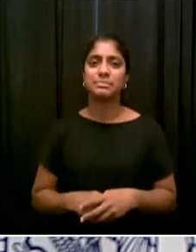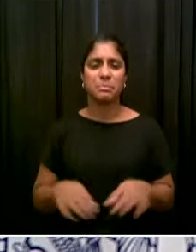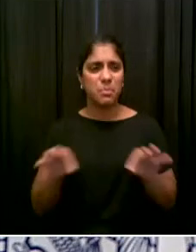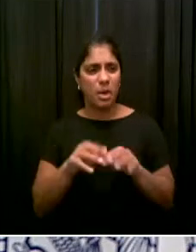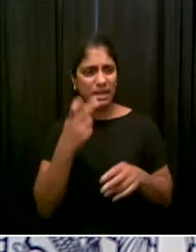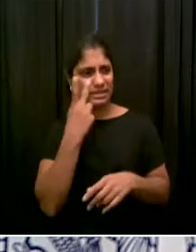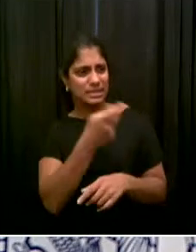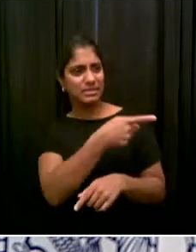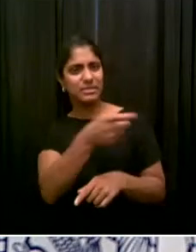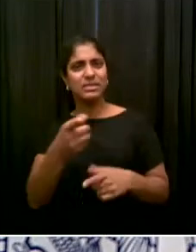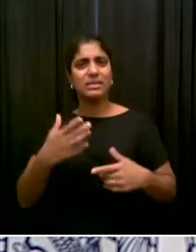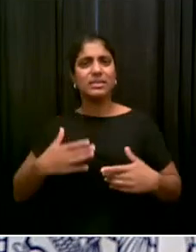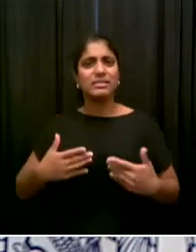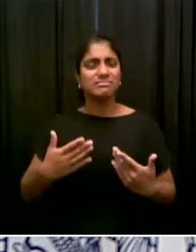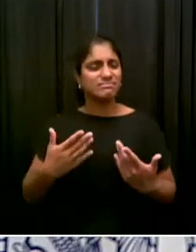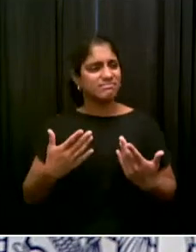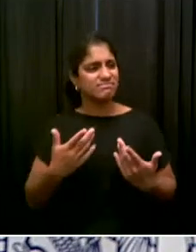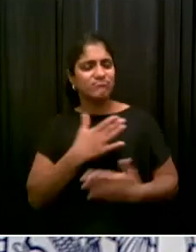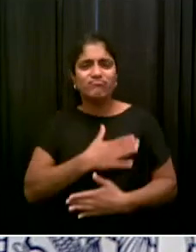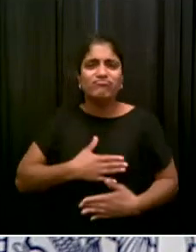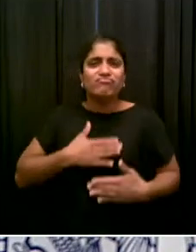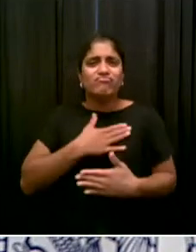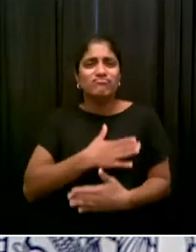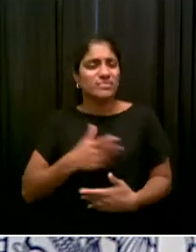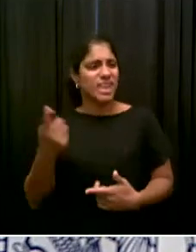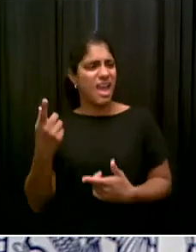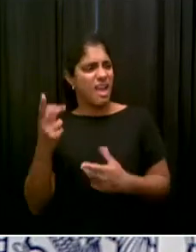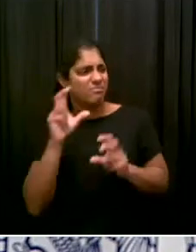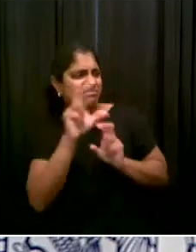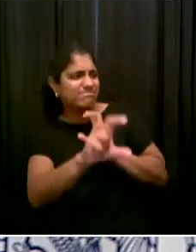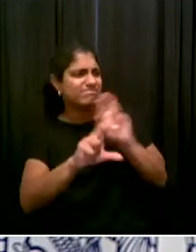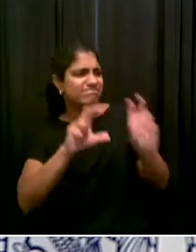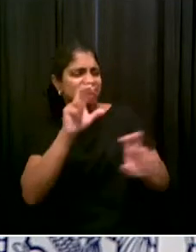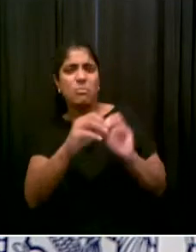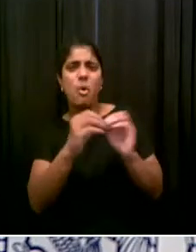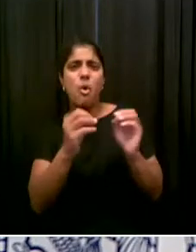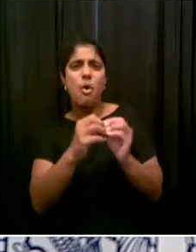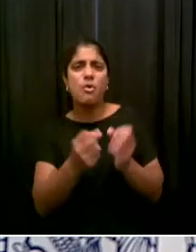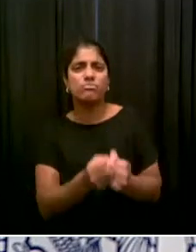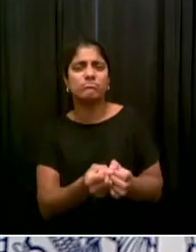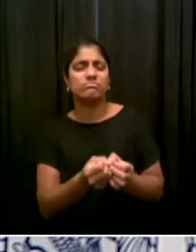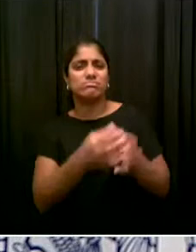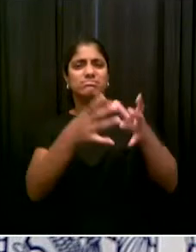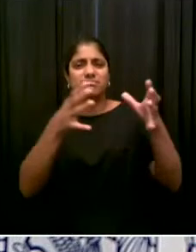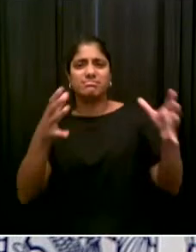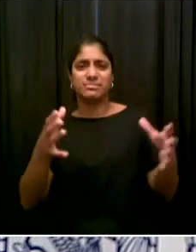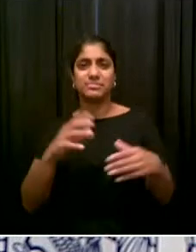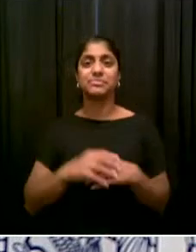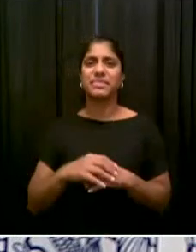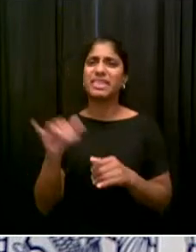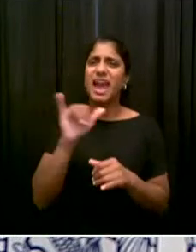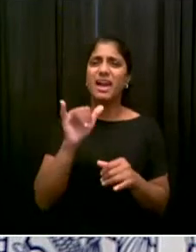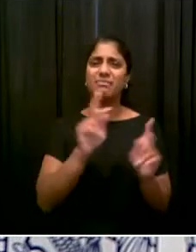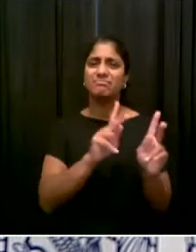count going on, but she may just be the next borough president of the Bronx. My pleasure to introduce Council Member Vanessa